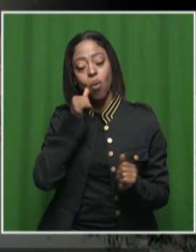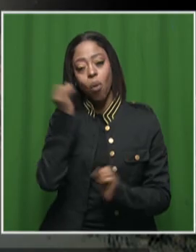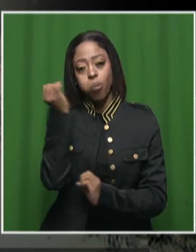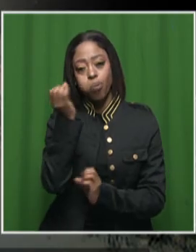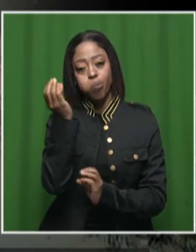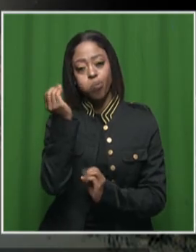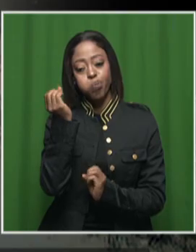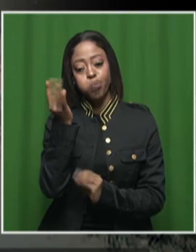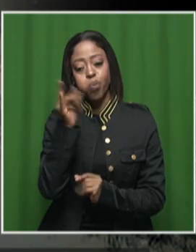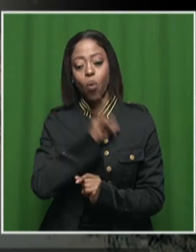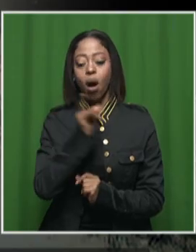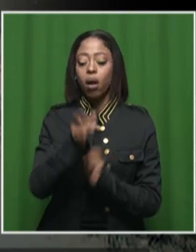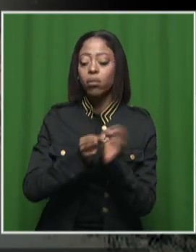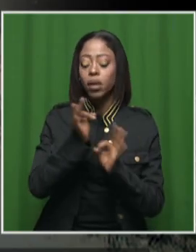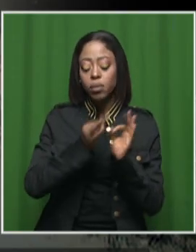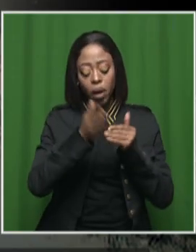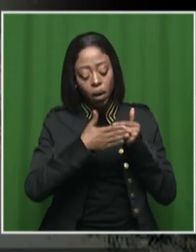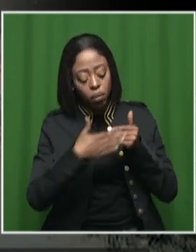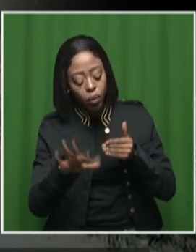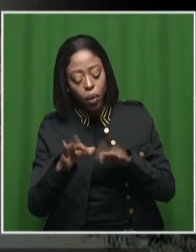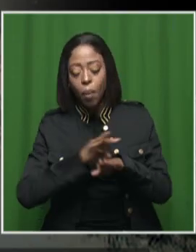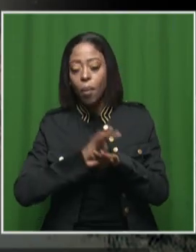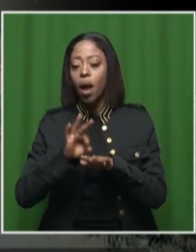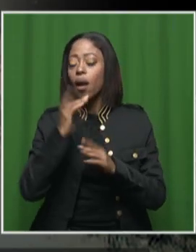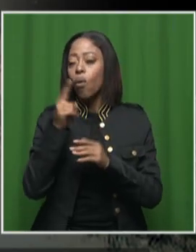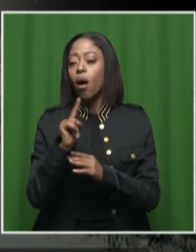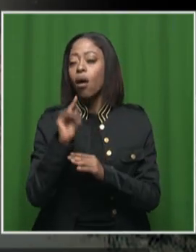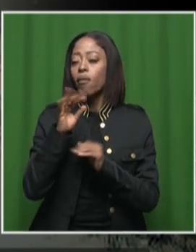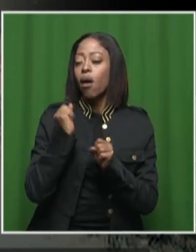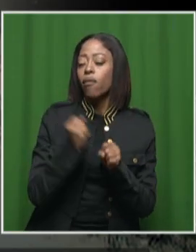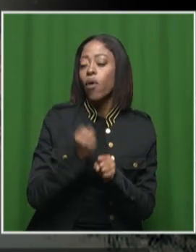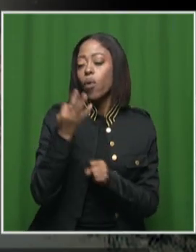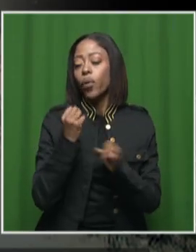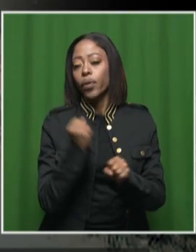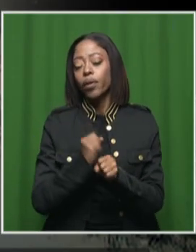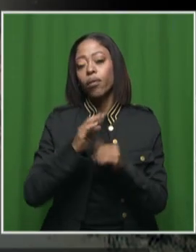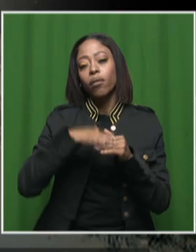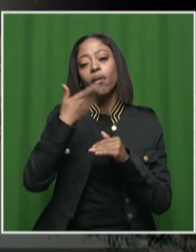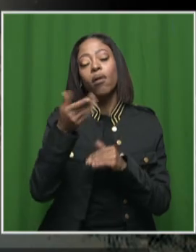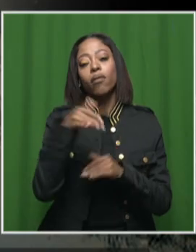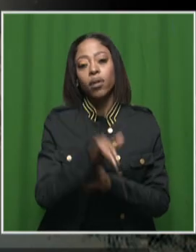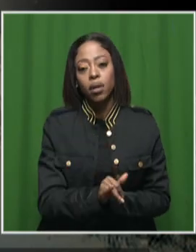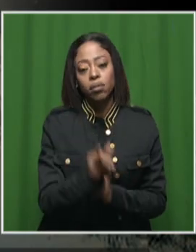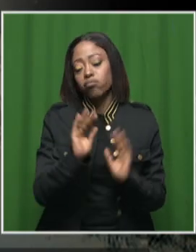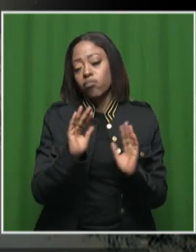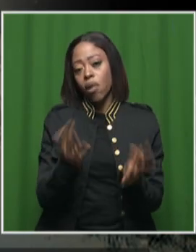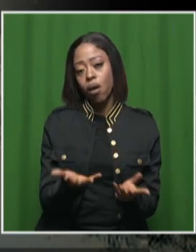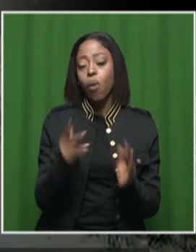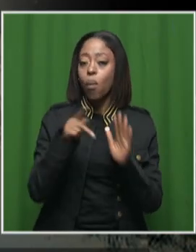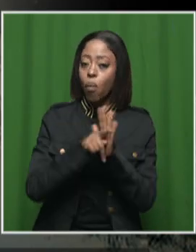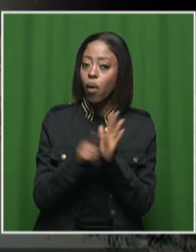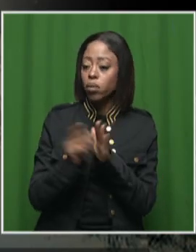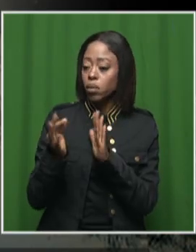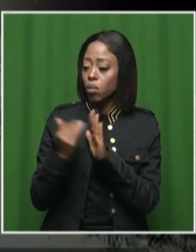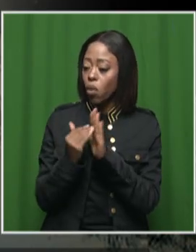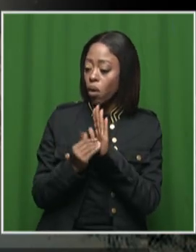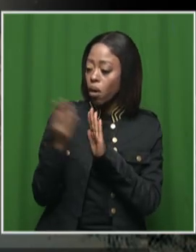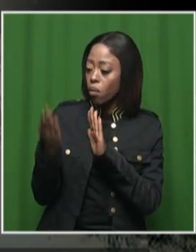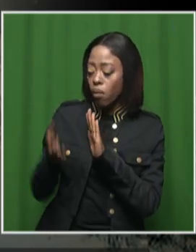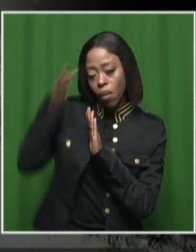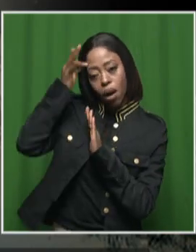outline really what the next 5 years and 30 years, in fact, and beyond will look like, and what's the policy program of